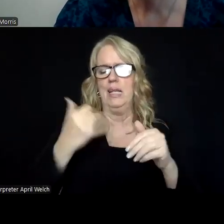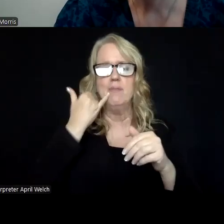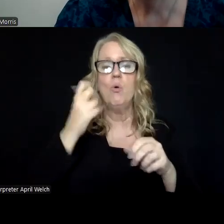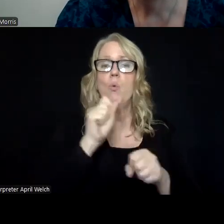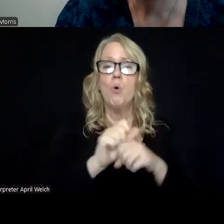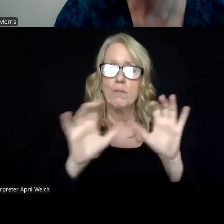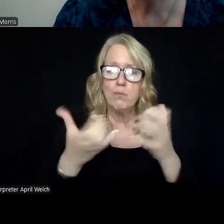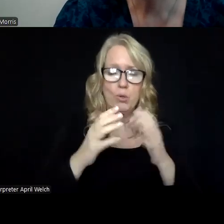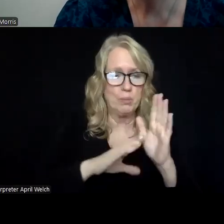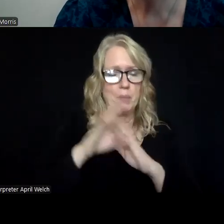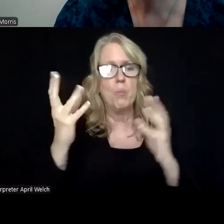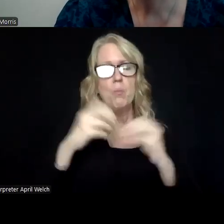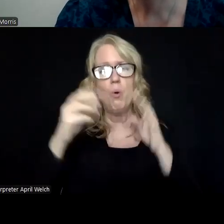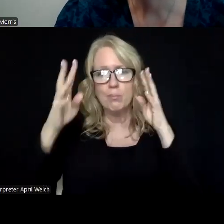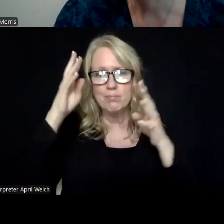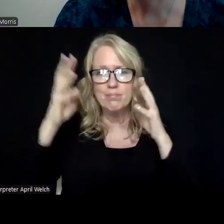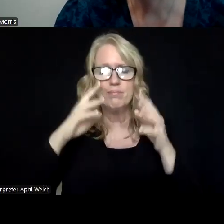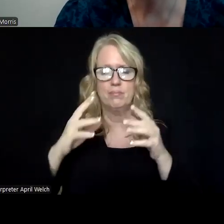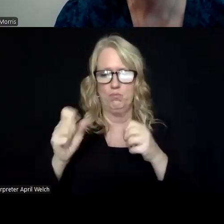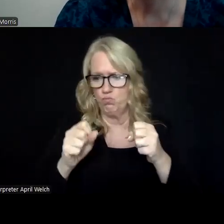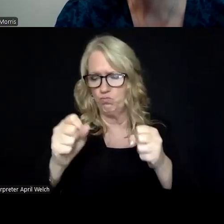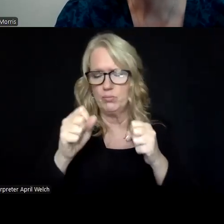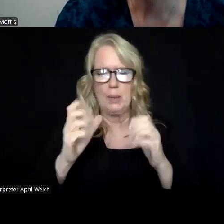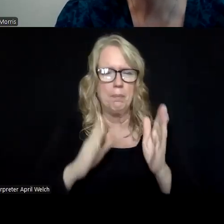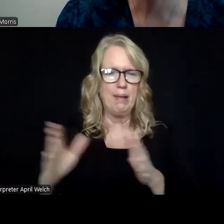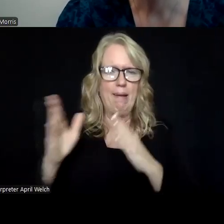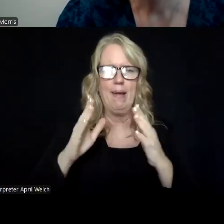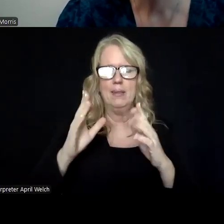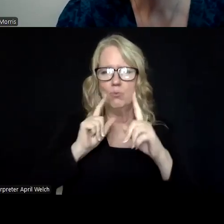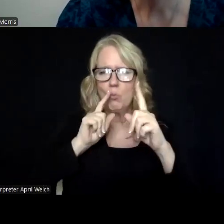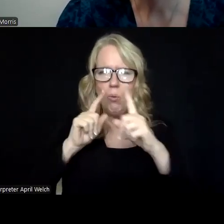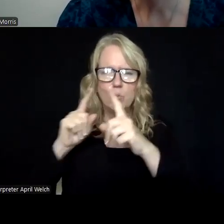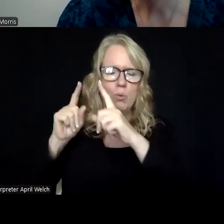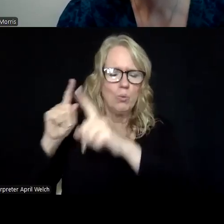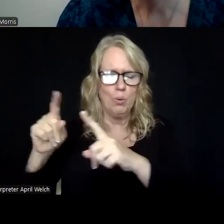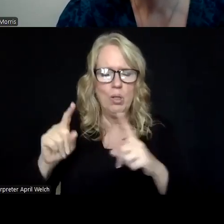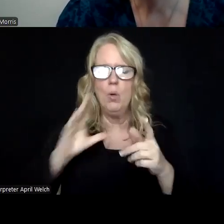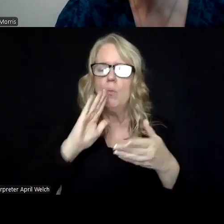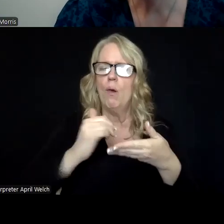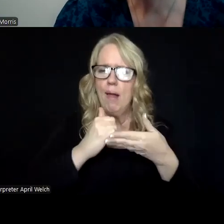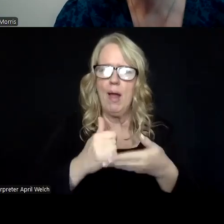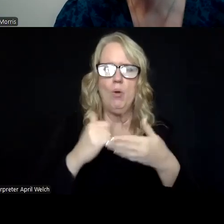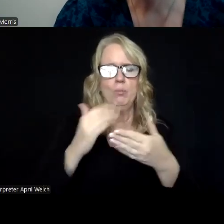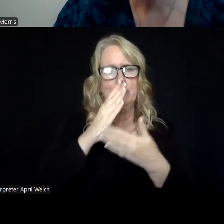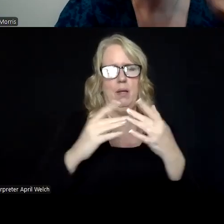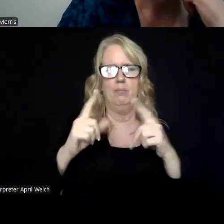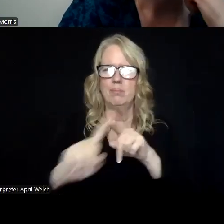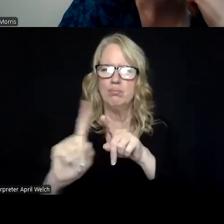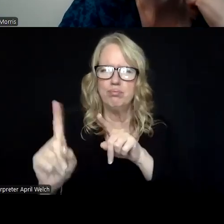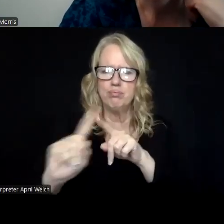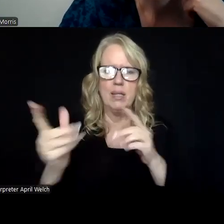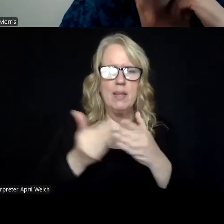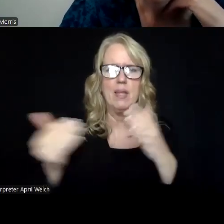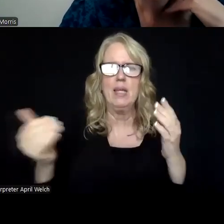is more about innovation. It's about strategic planning, about having goals. And they can help you do some of those things